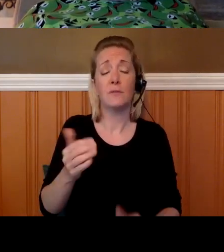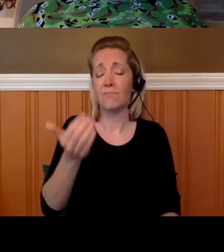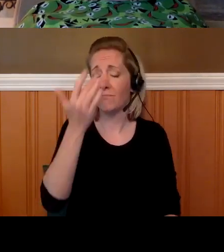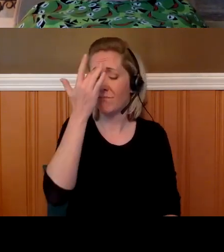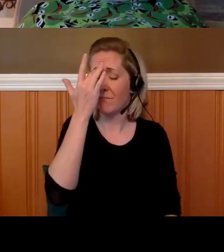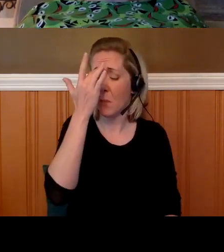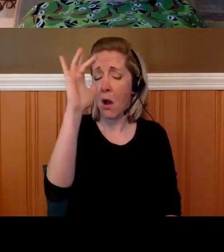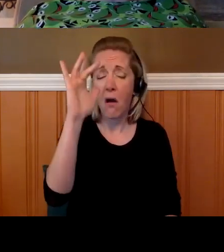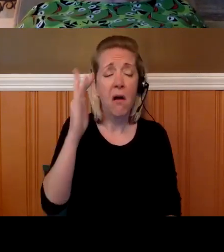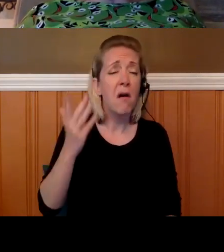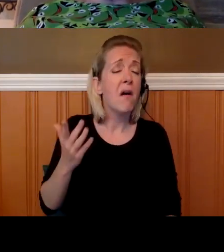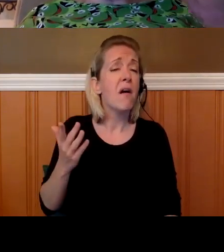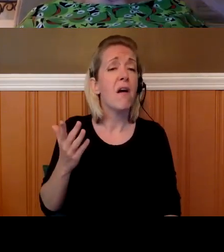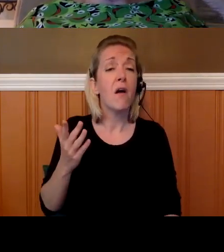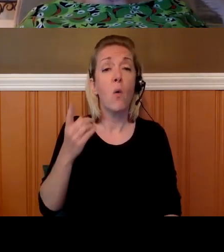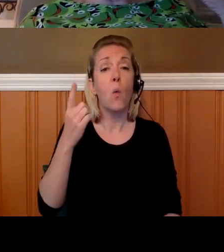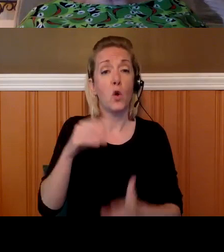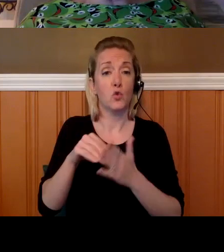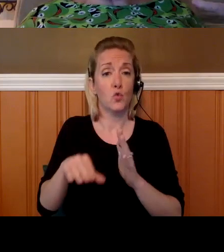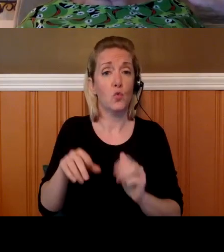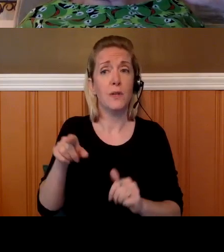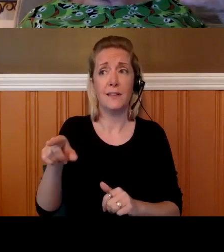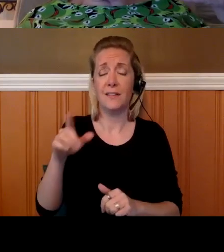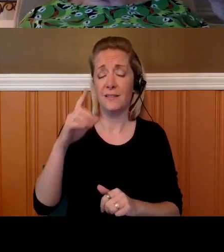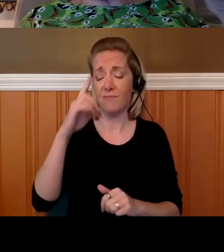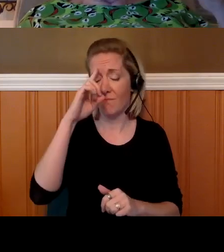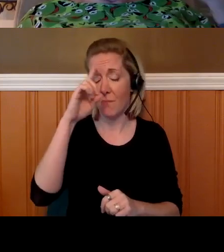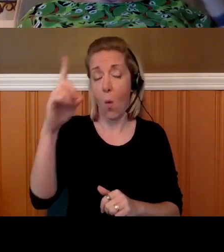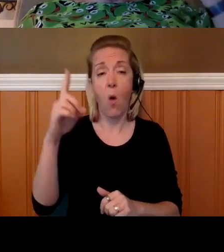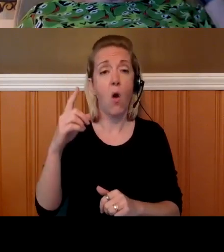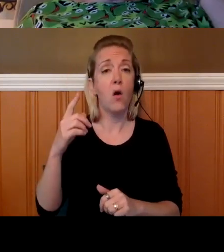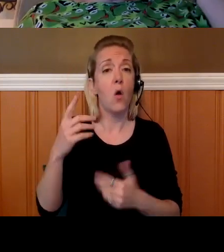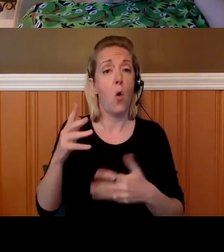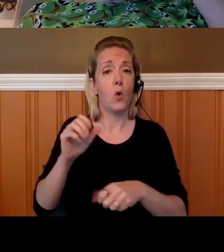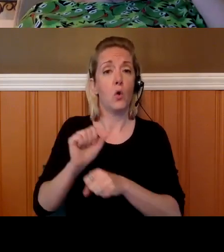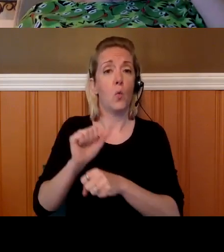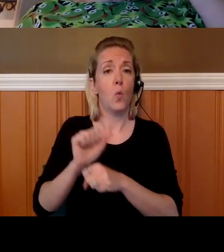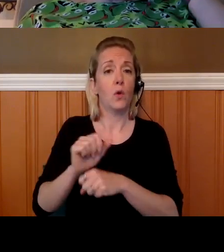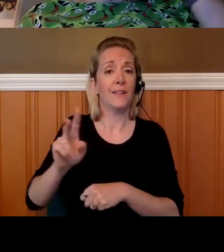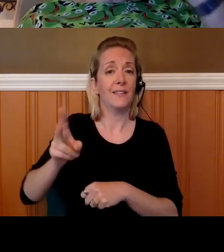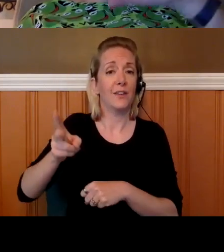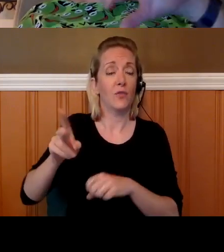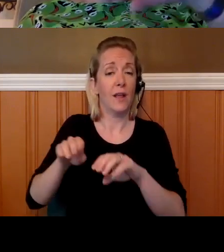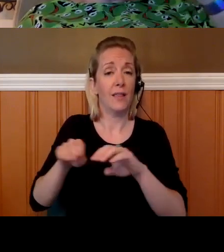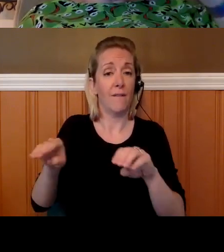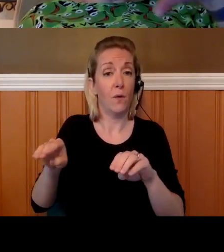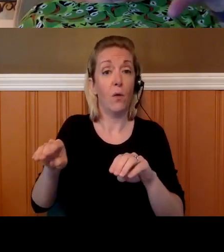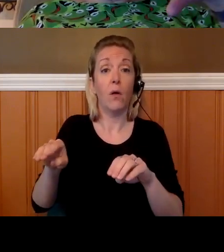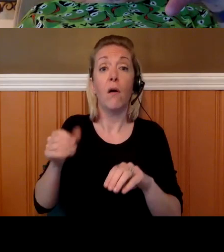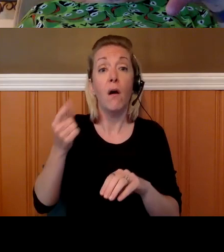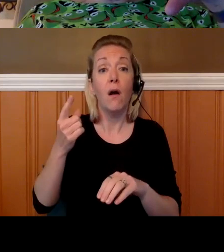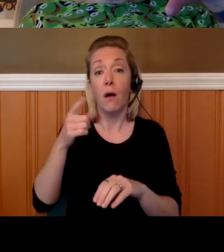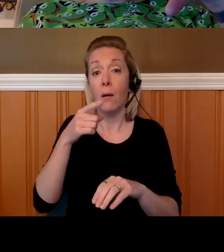that's really smart and he's doing 2nd grade work, and they had black and white line